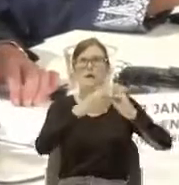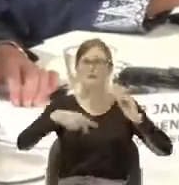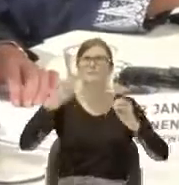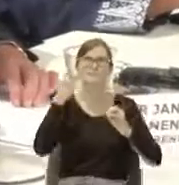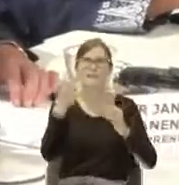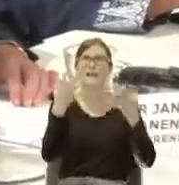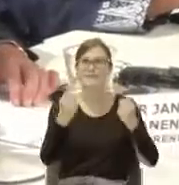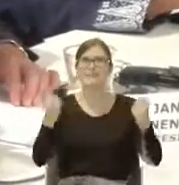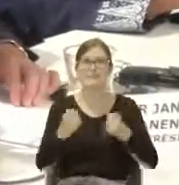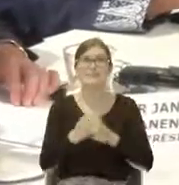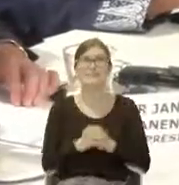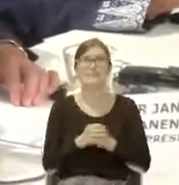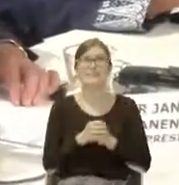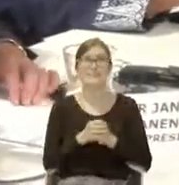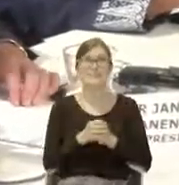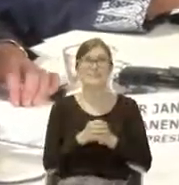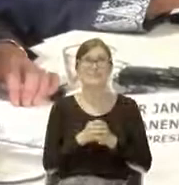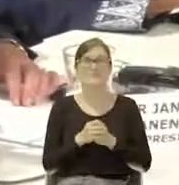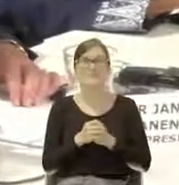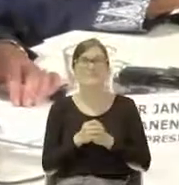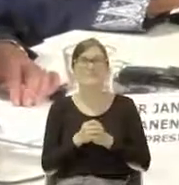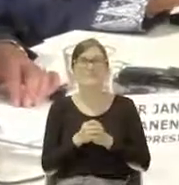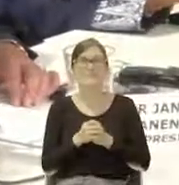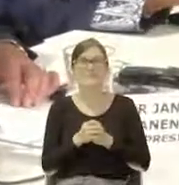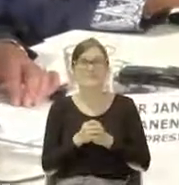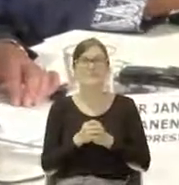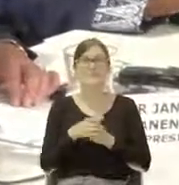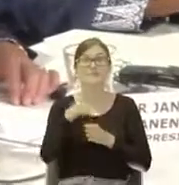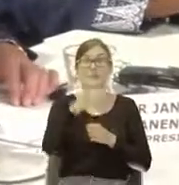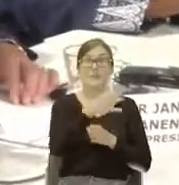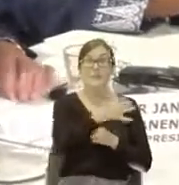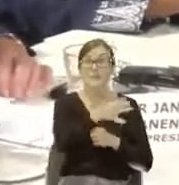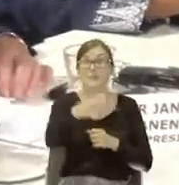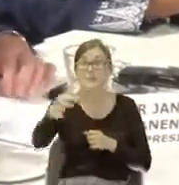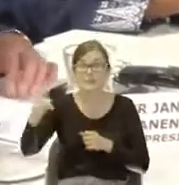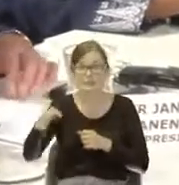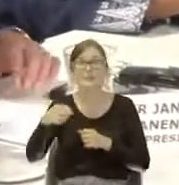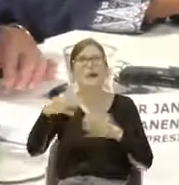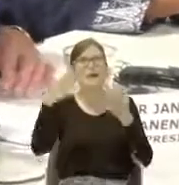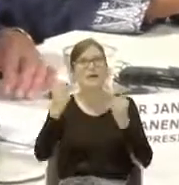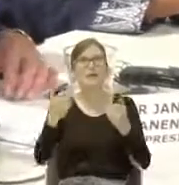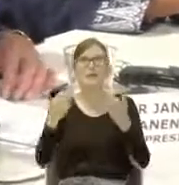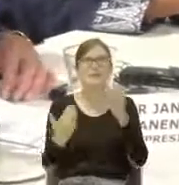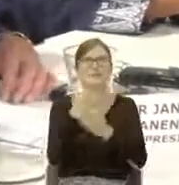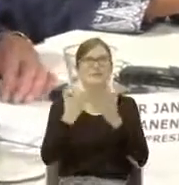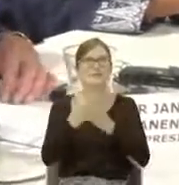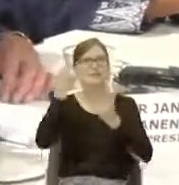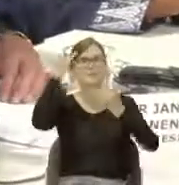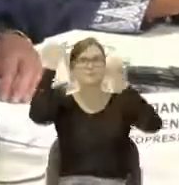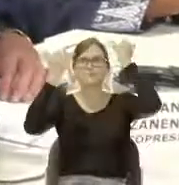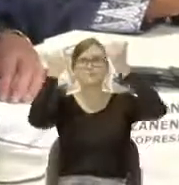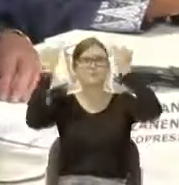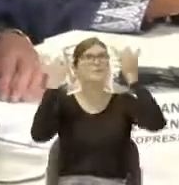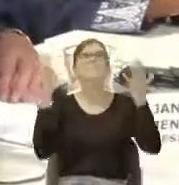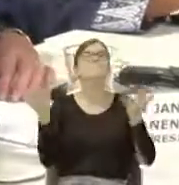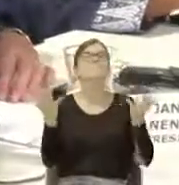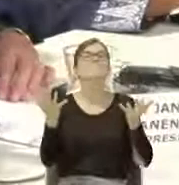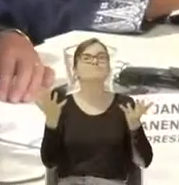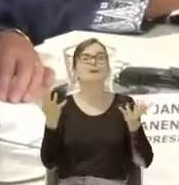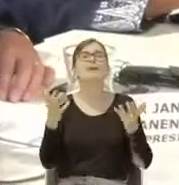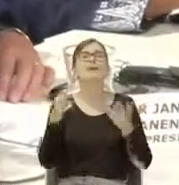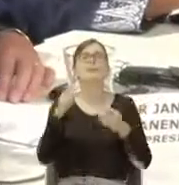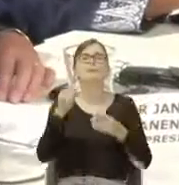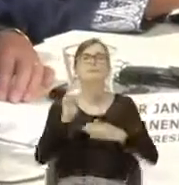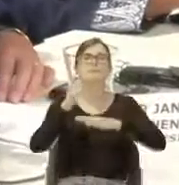governance. Governance is based on care, care for those communities that need it. We